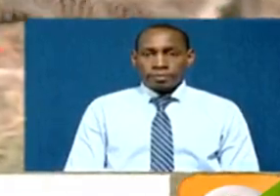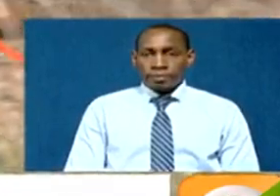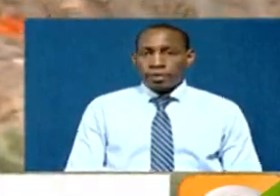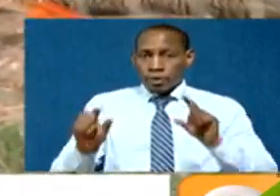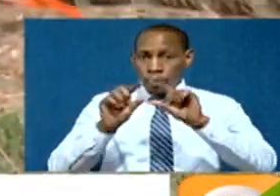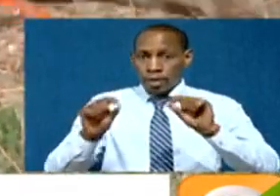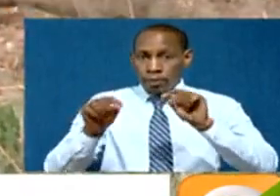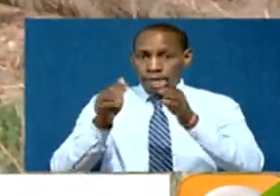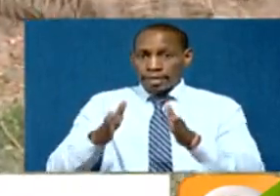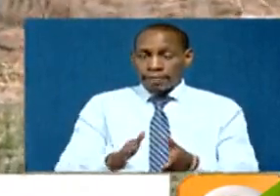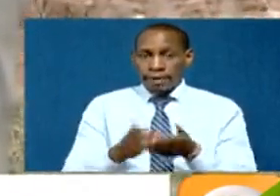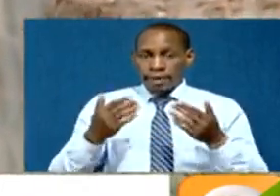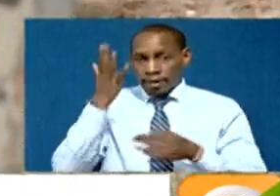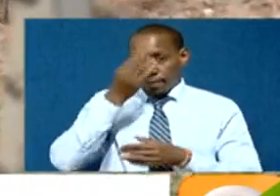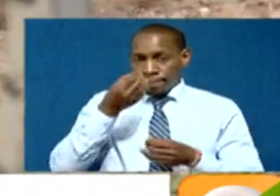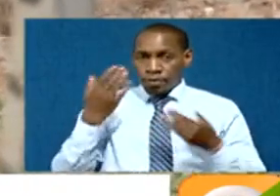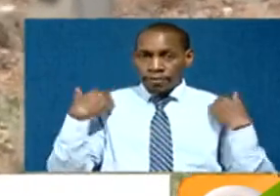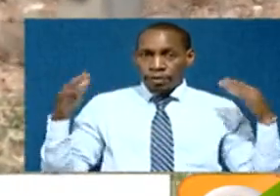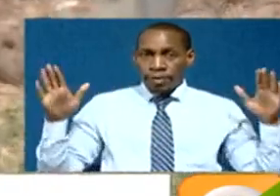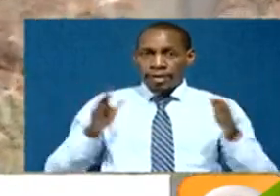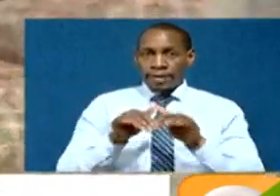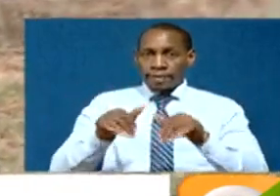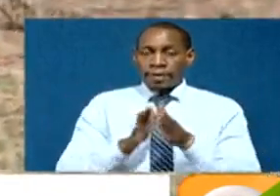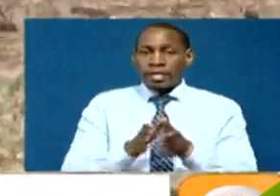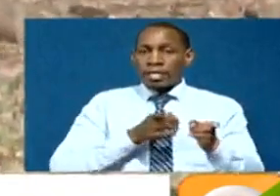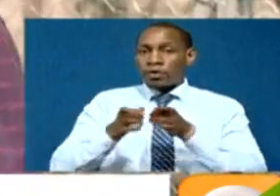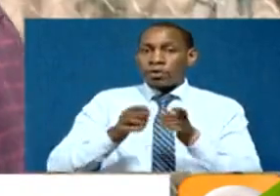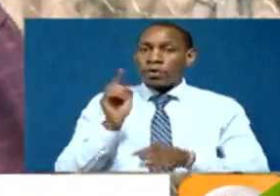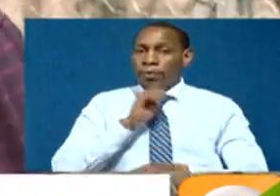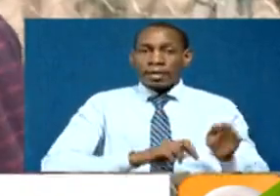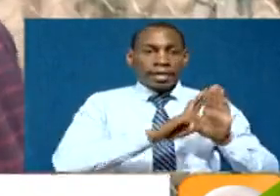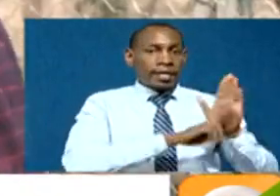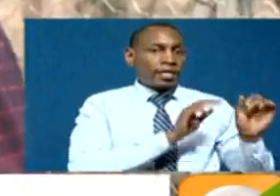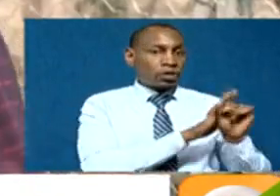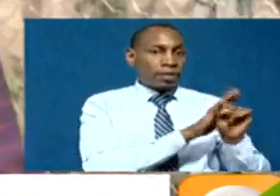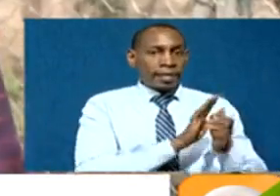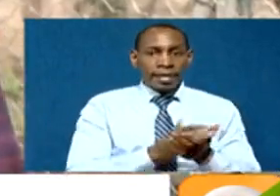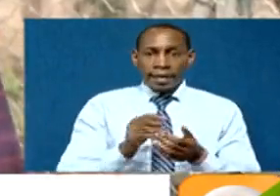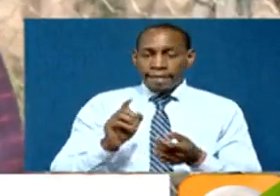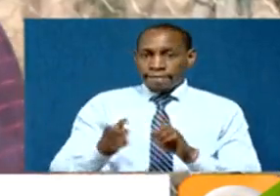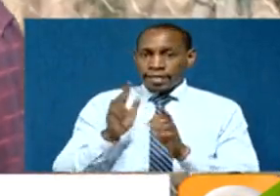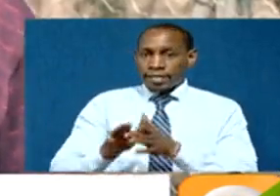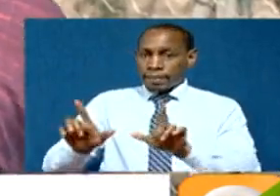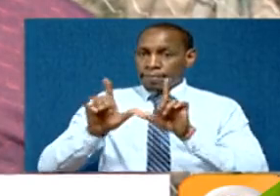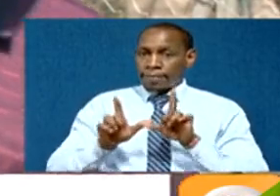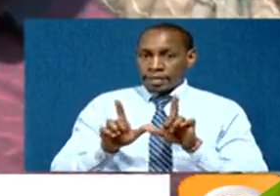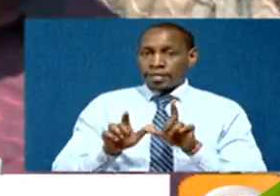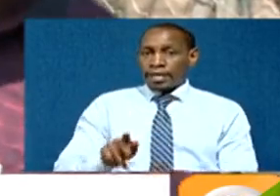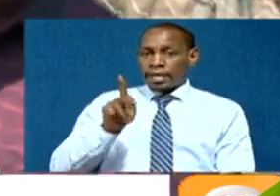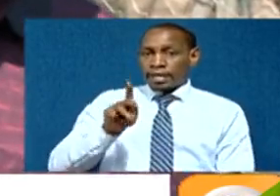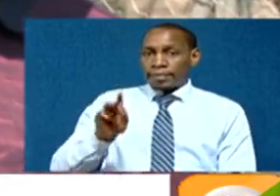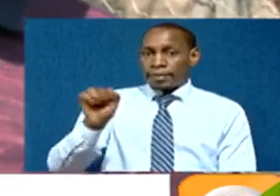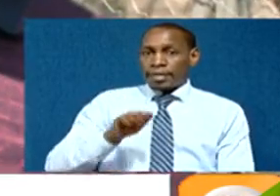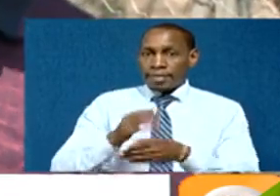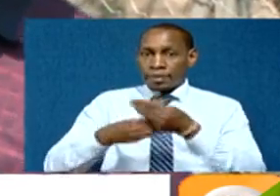According to Mbabu, ornamental bird farming is a highly regulated venture. Once from here, you have to get a permit from the KWS. If I sell to